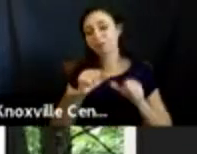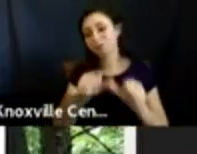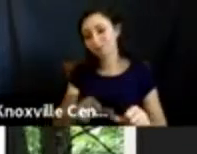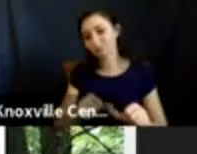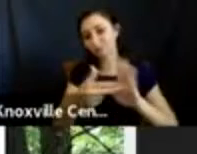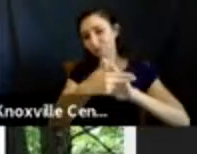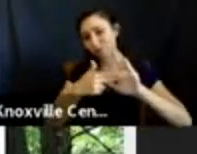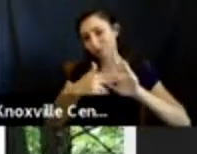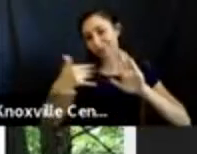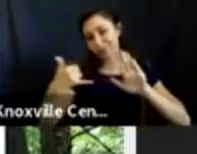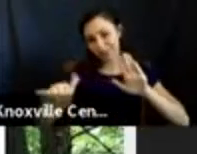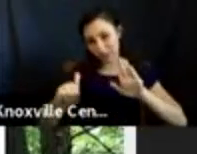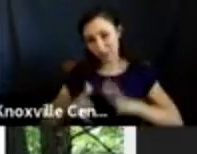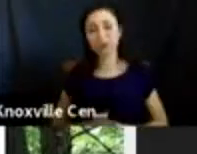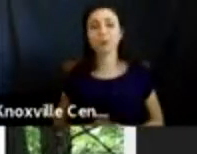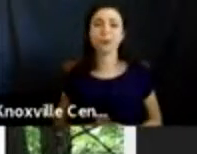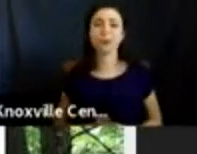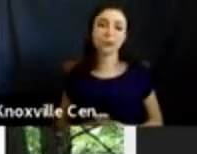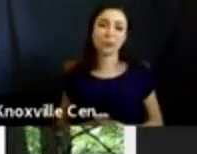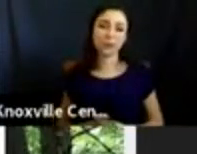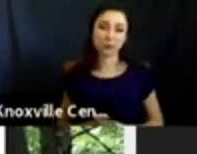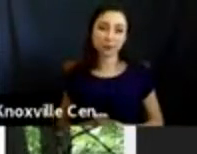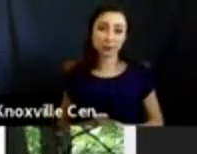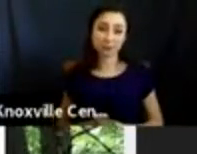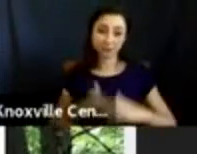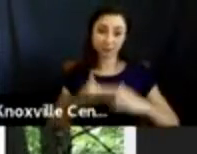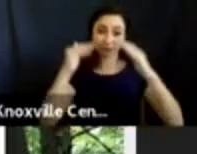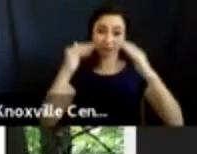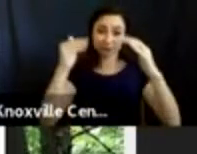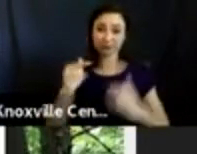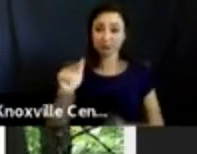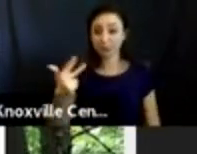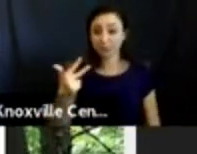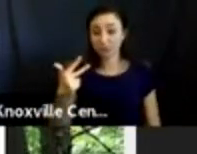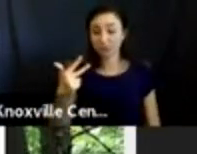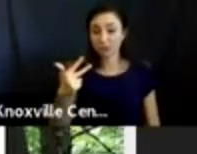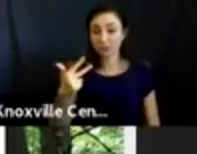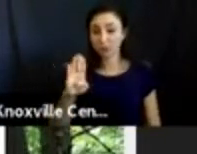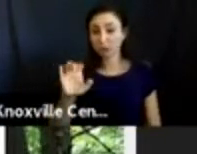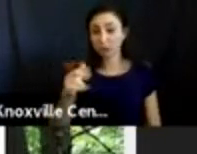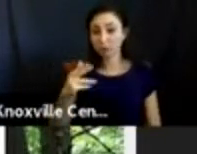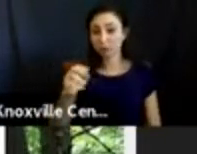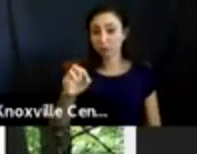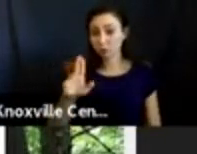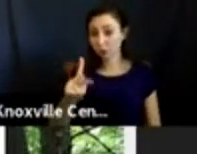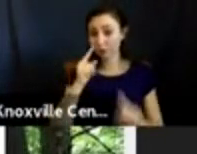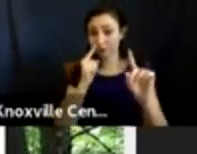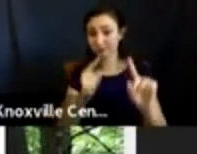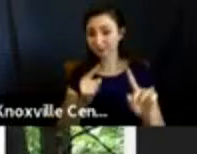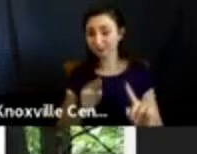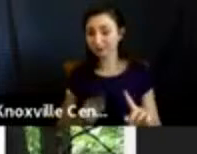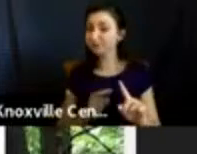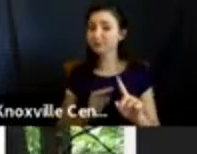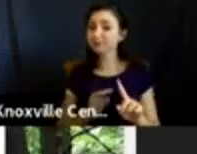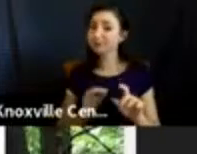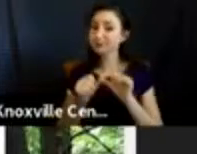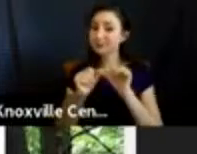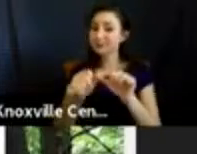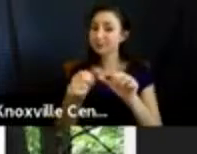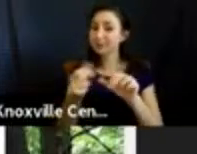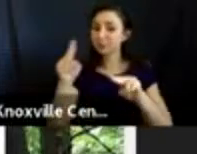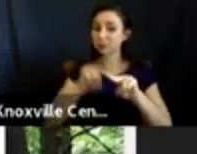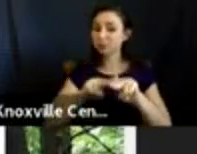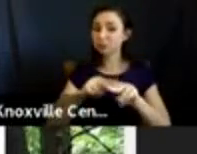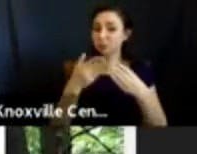yellow. On to the third benchmark, sustained or increased public health capability. For this benchmark, we aim